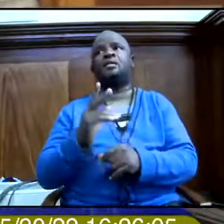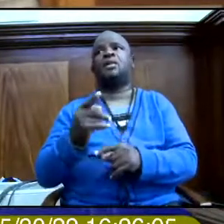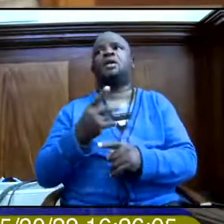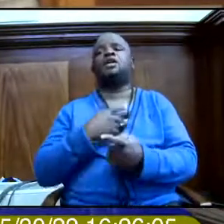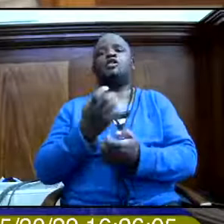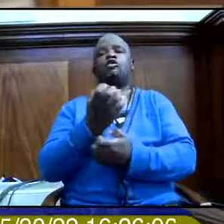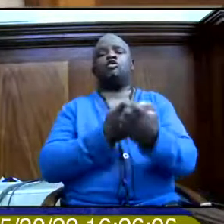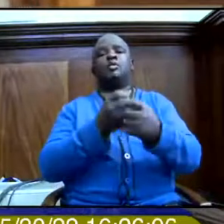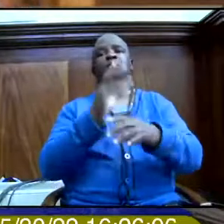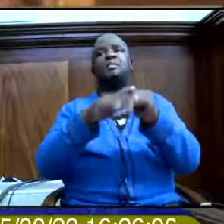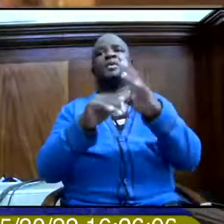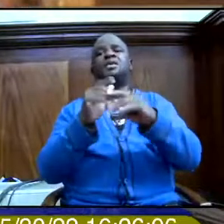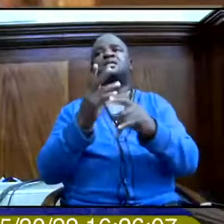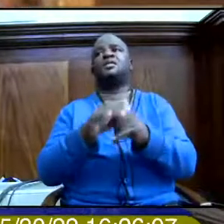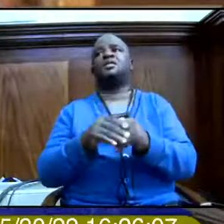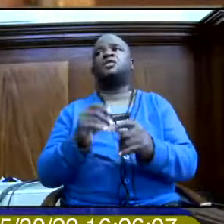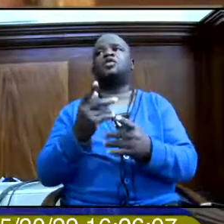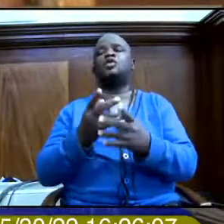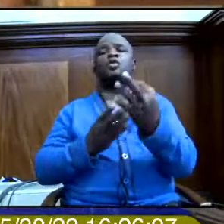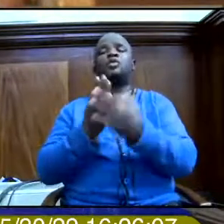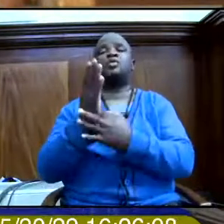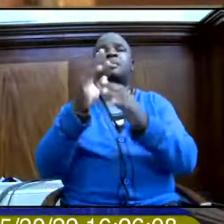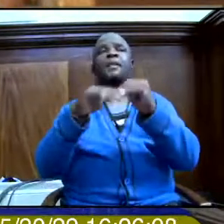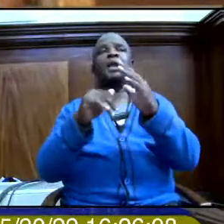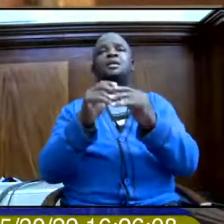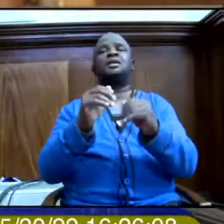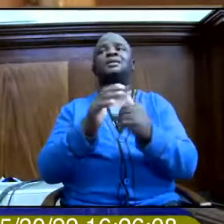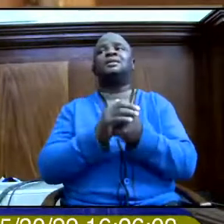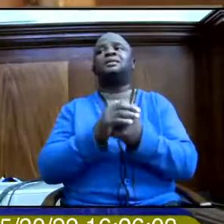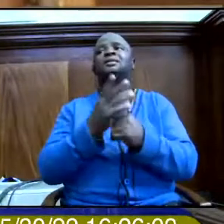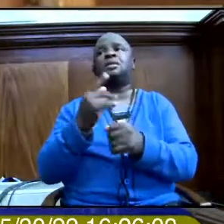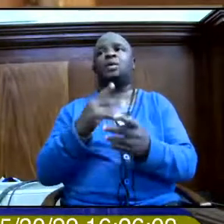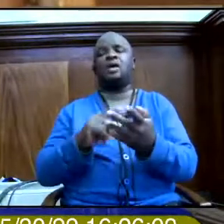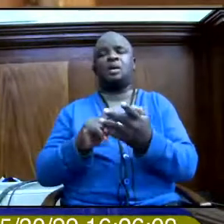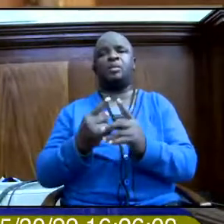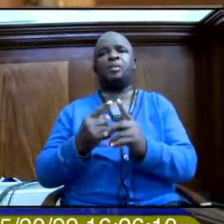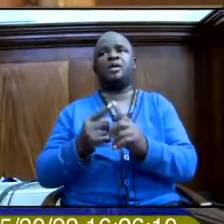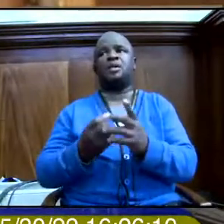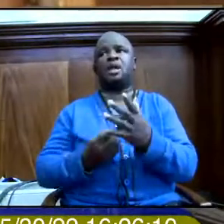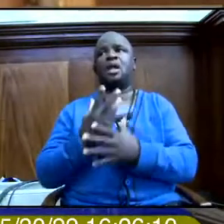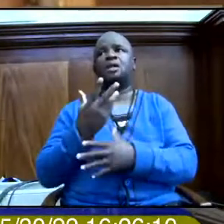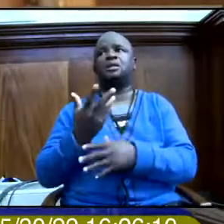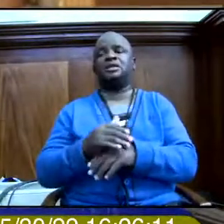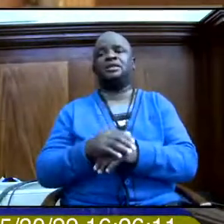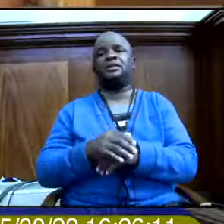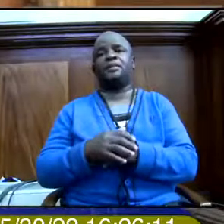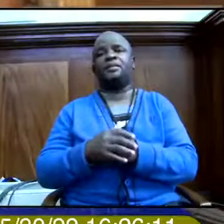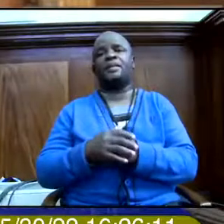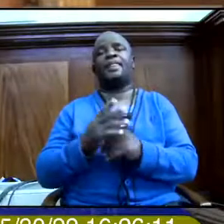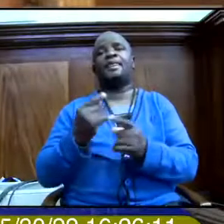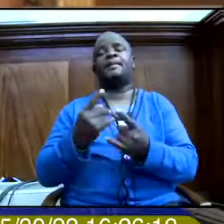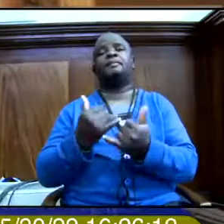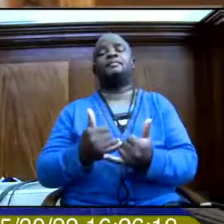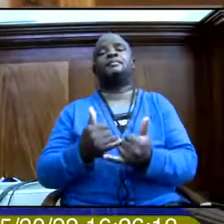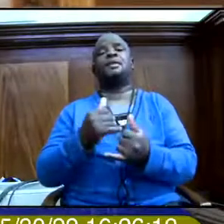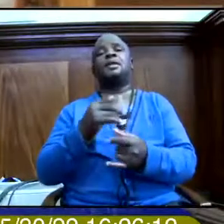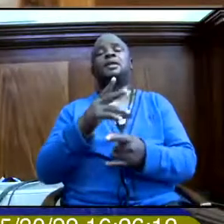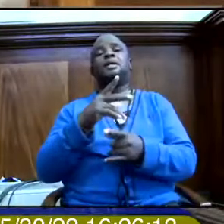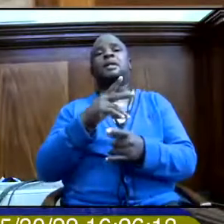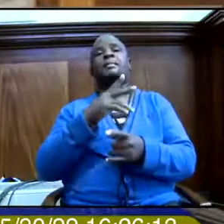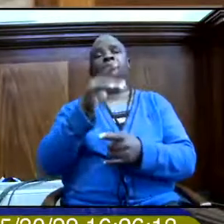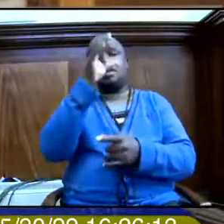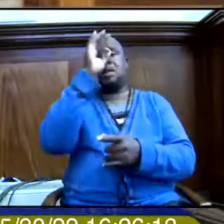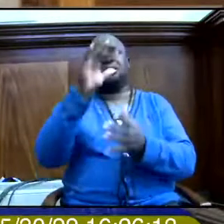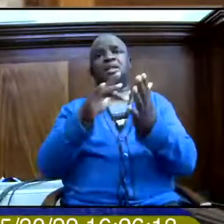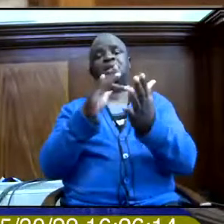economy through infrastructure development i wanted to raise the matter of park road police station with